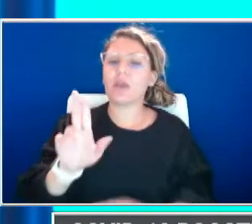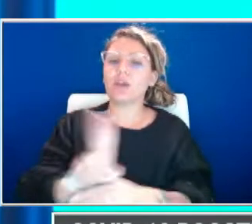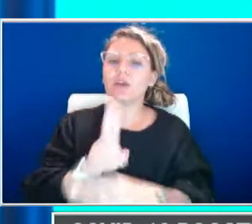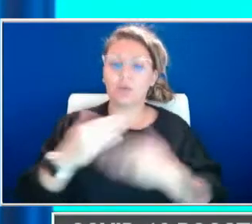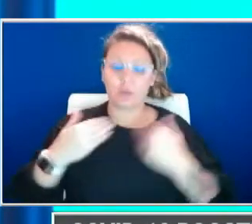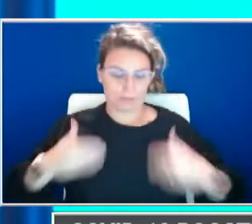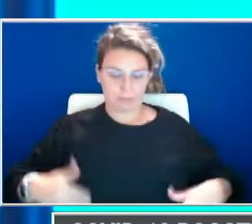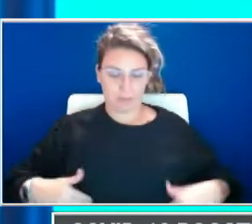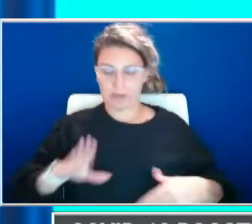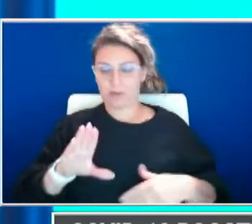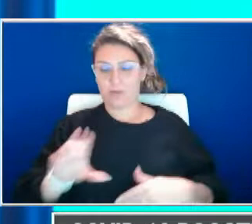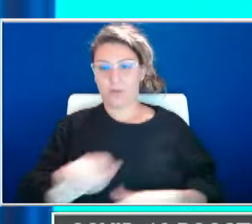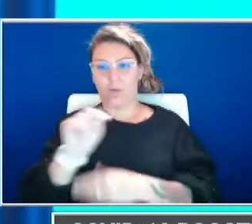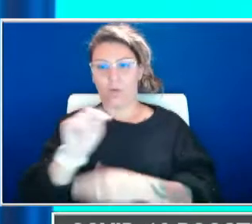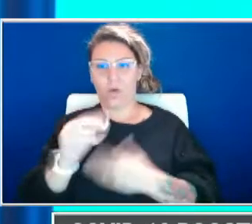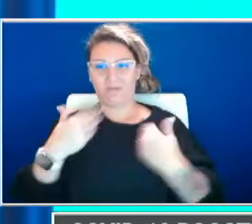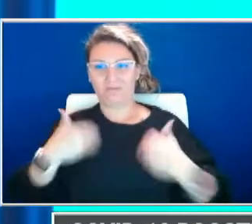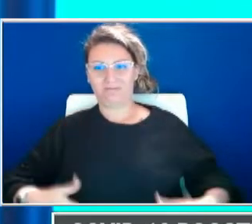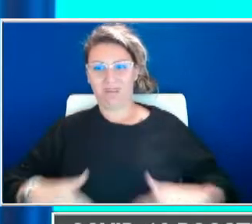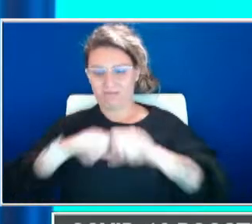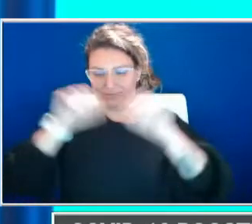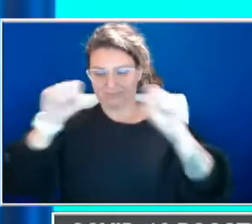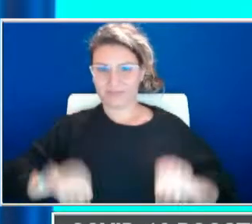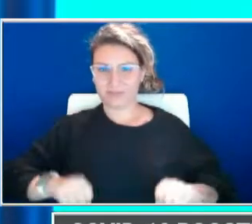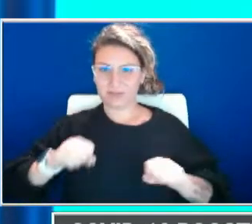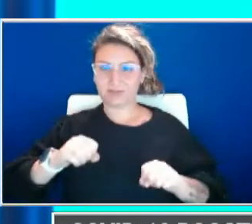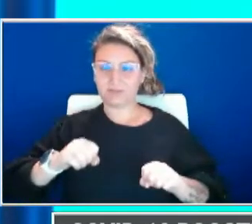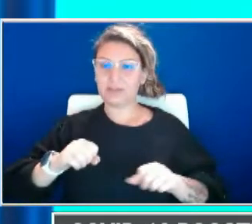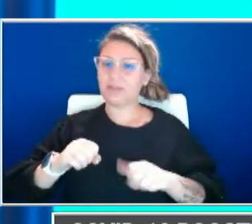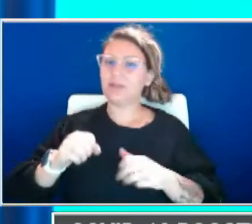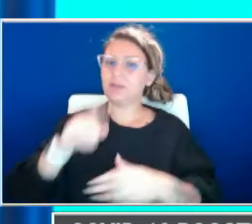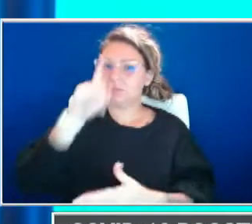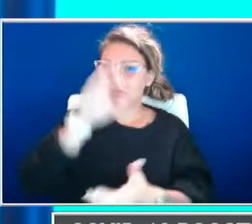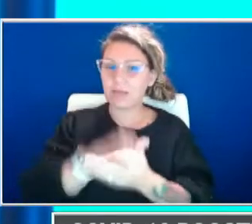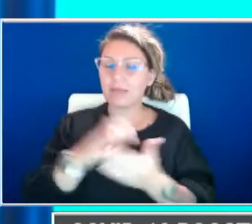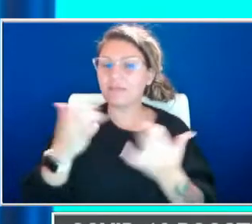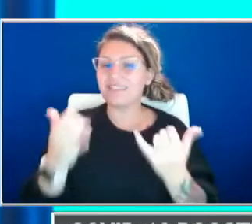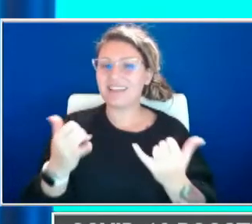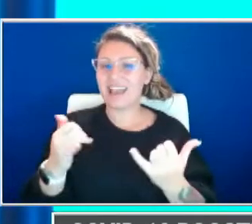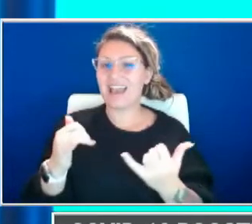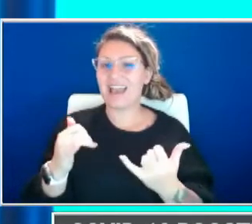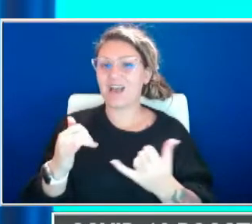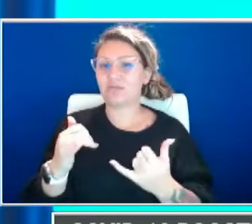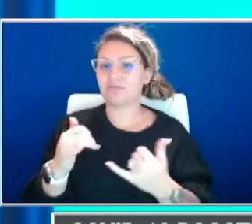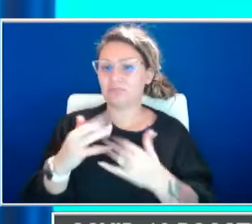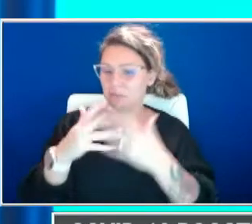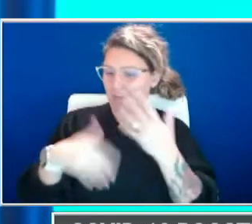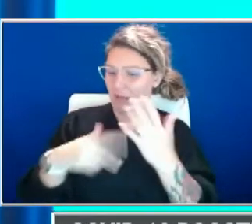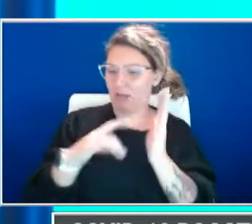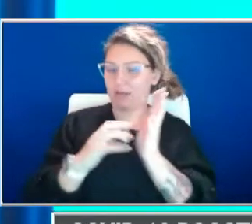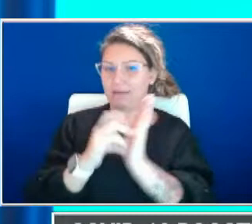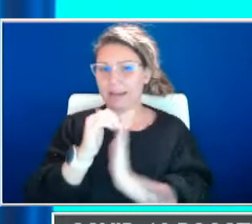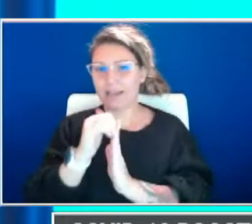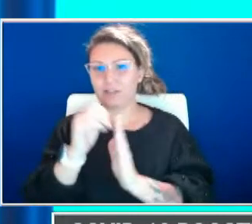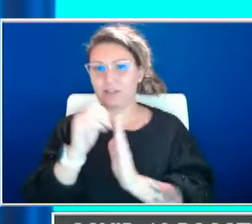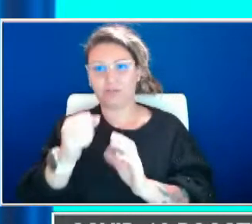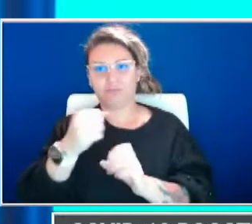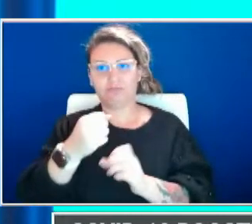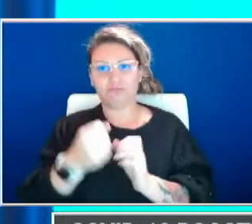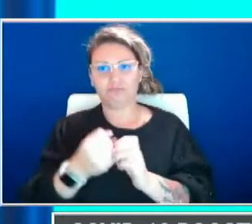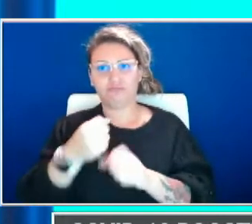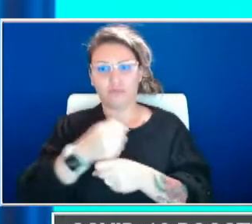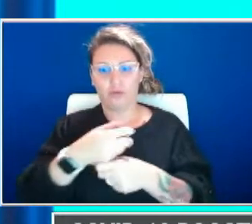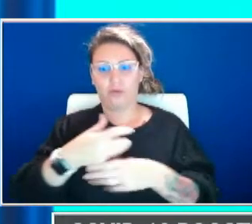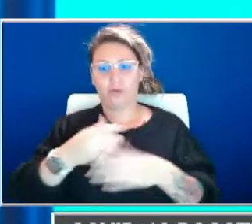immune system because we believe that now lymphoma or any other blood cancers grow because those cancer cells have blinded your